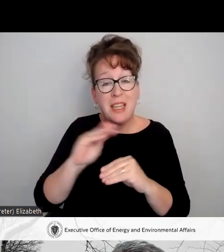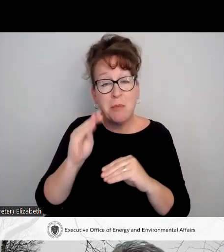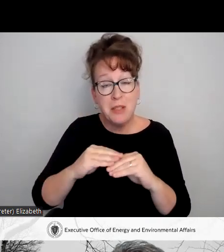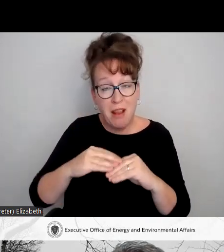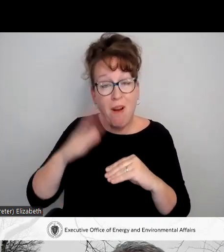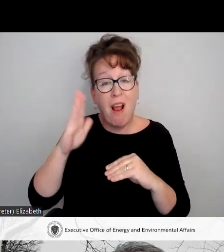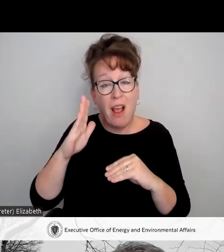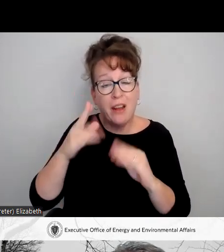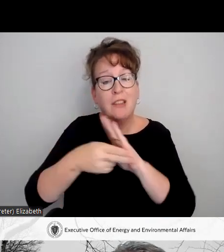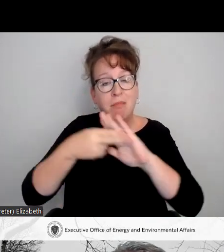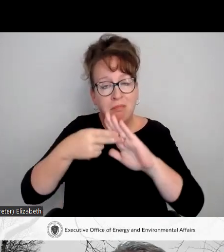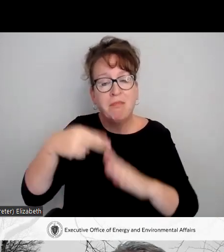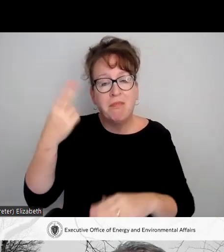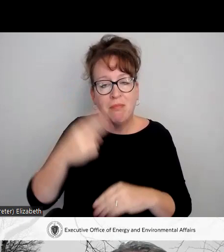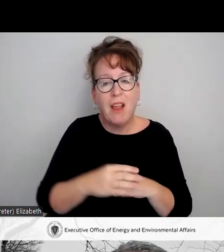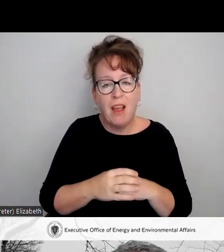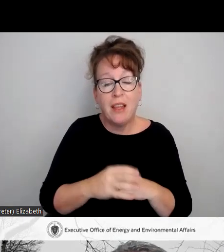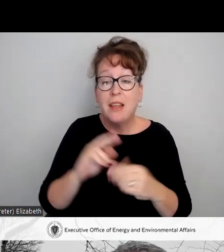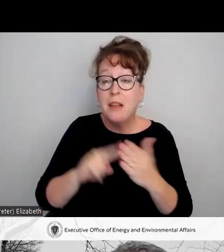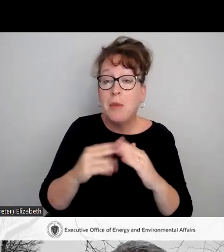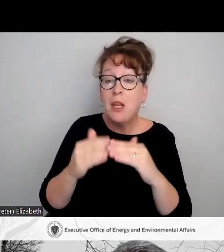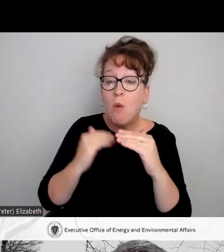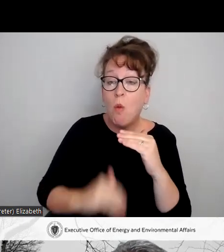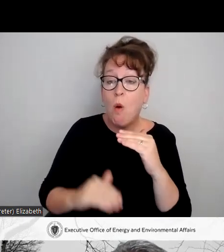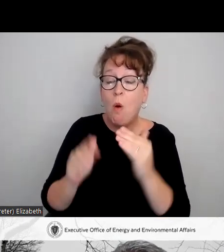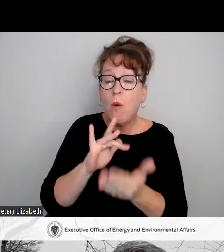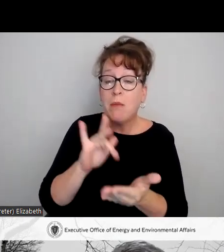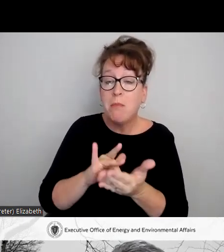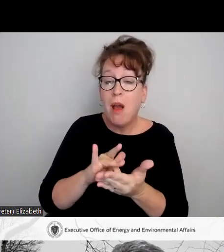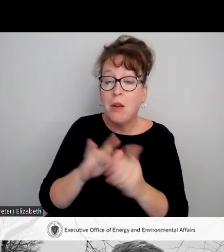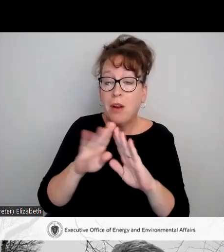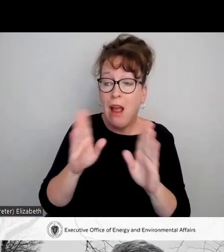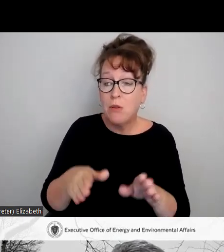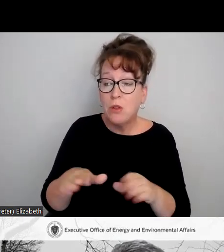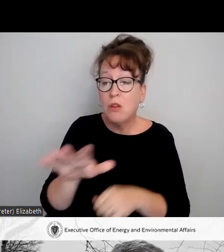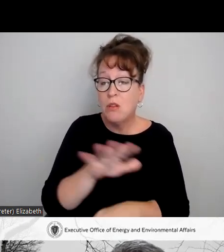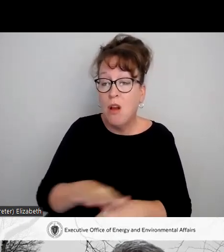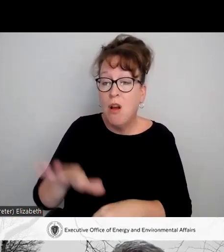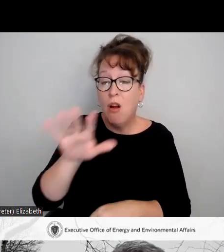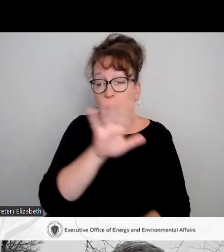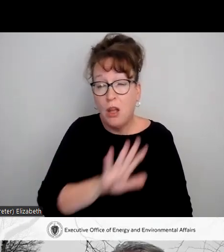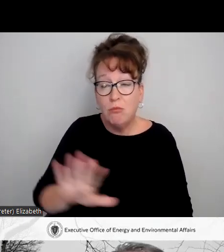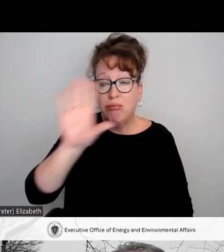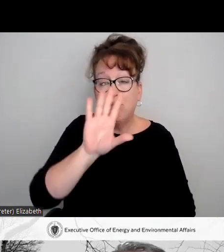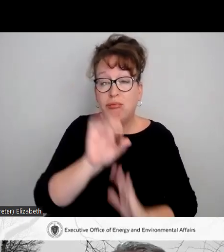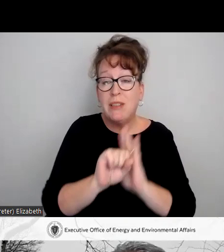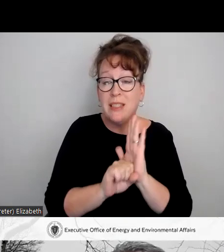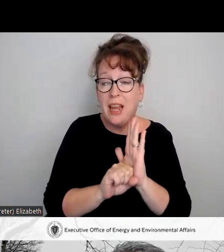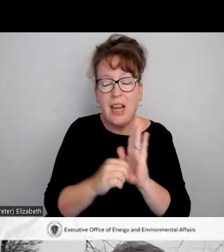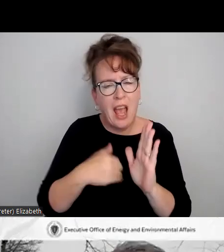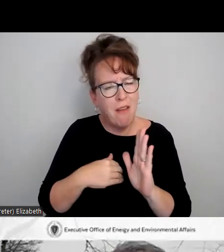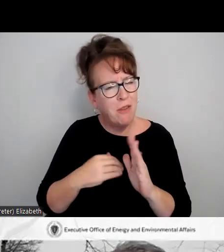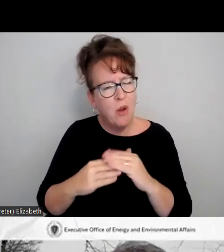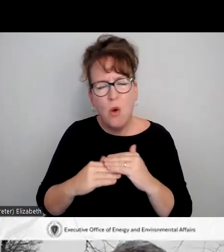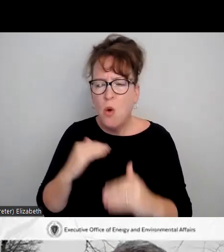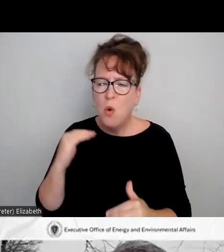household. So that means that low and moderate income households around the Commonwealth are dealing with much higher than